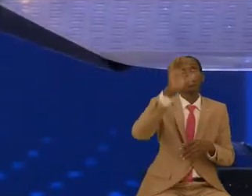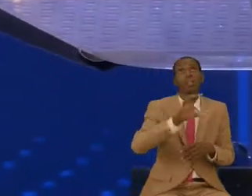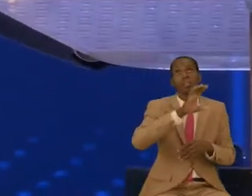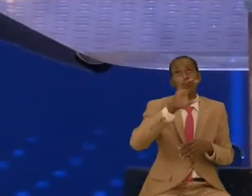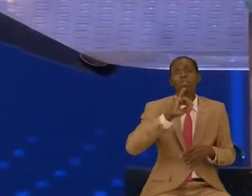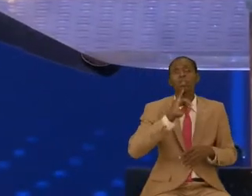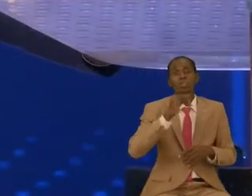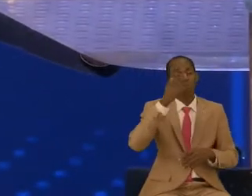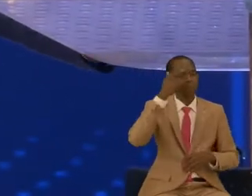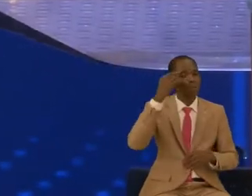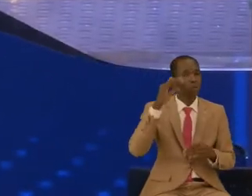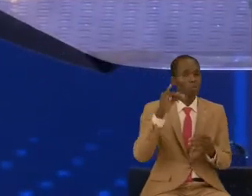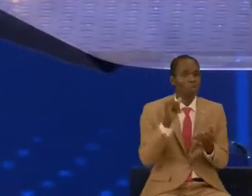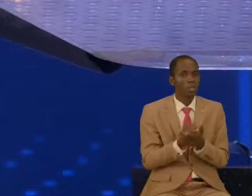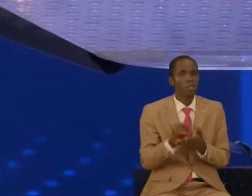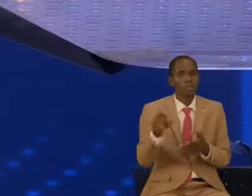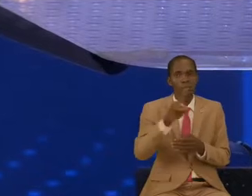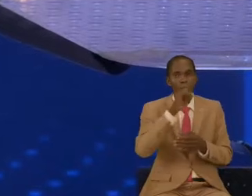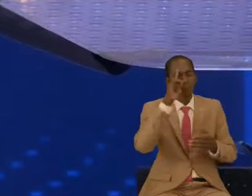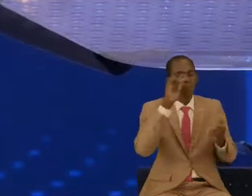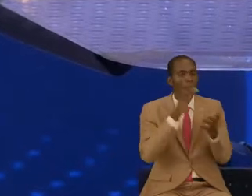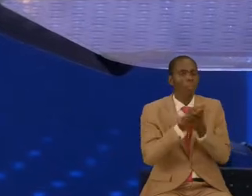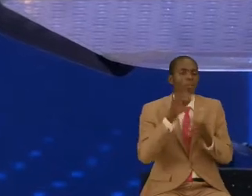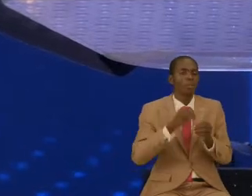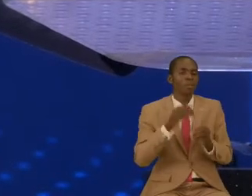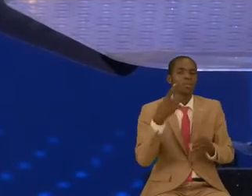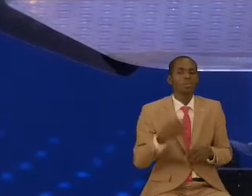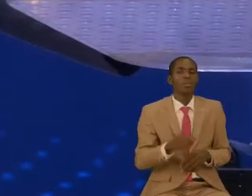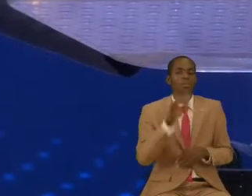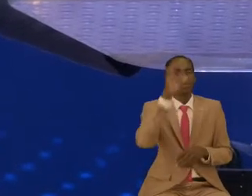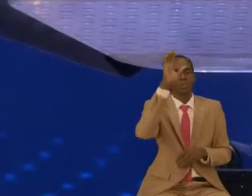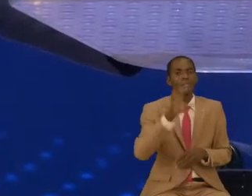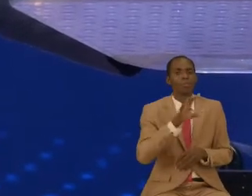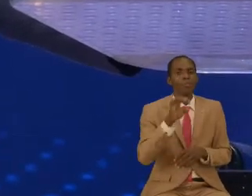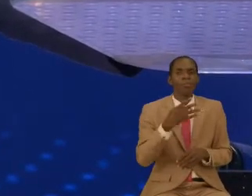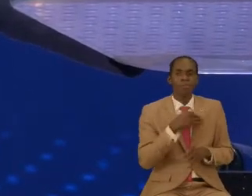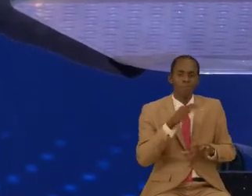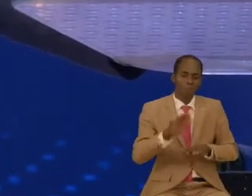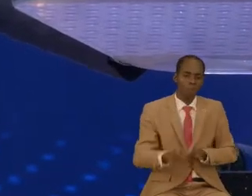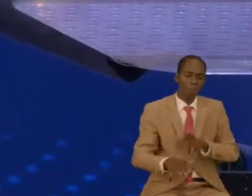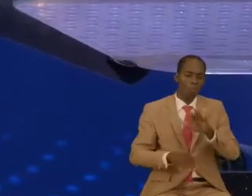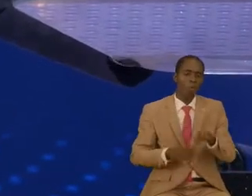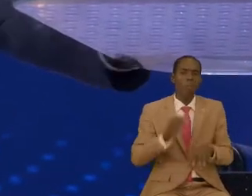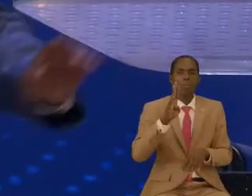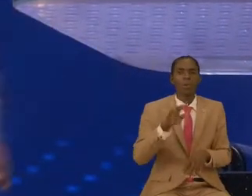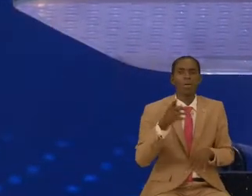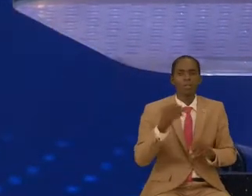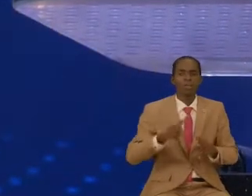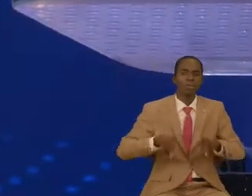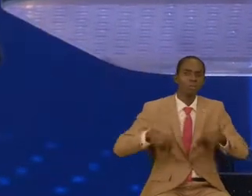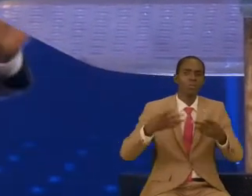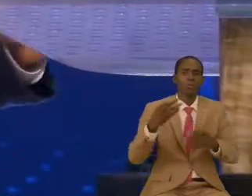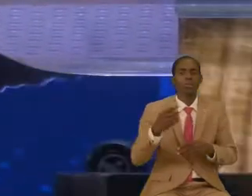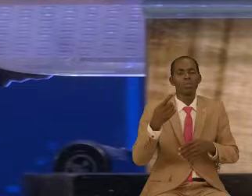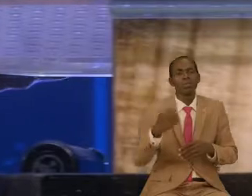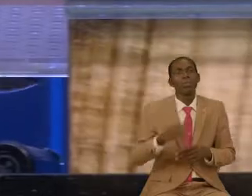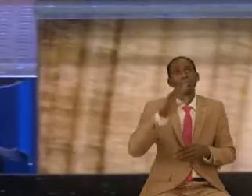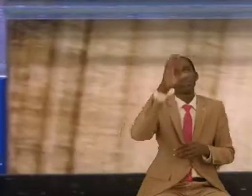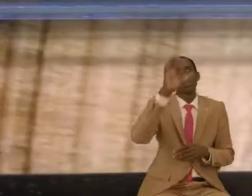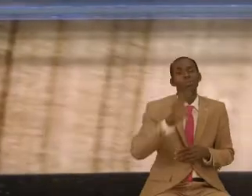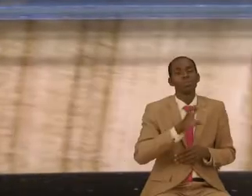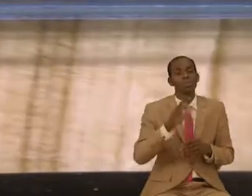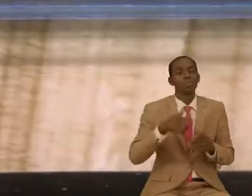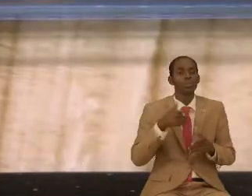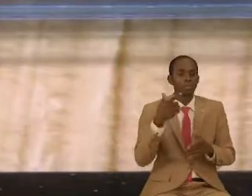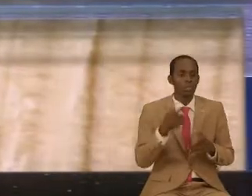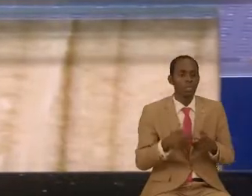that, now you believe in the cross and you walk by the provision of the cross. Then let